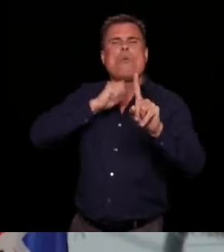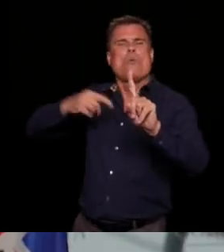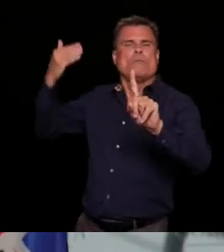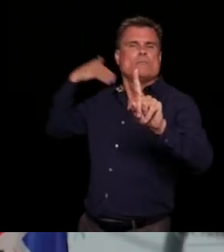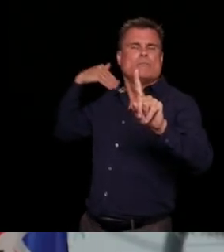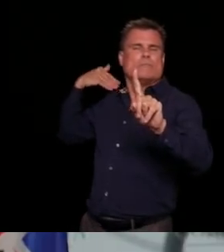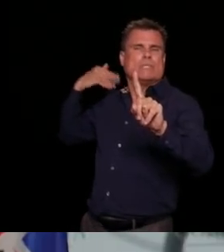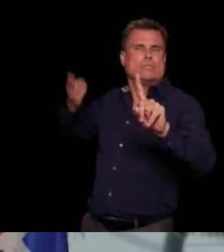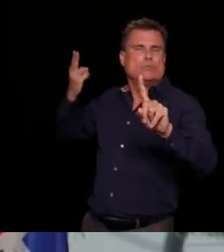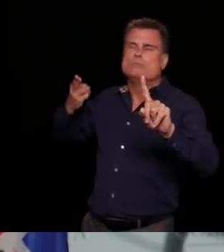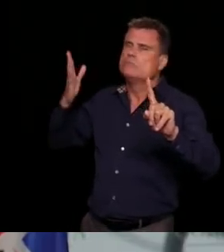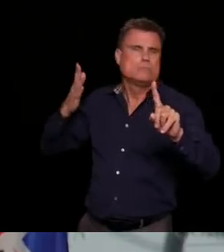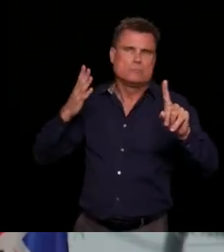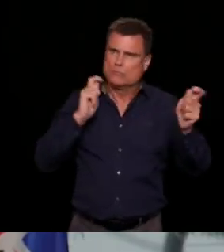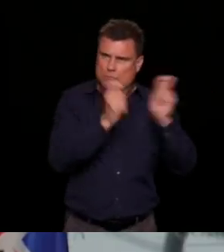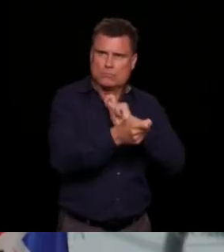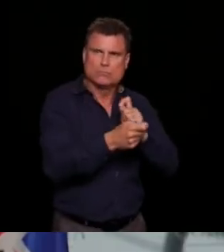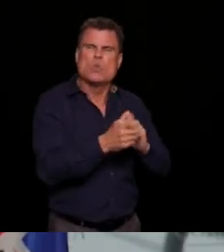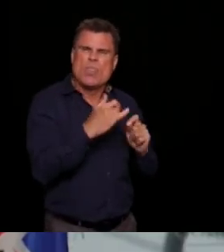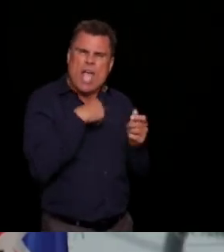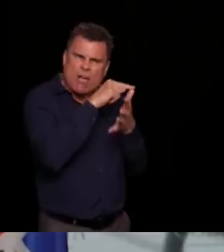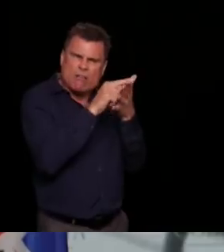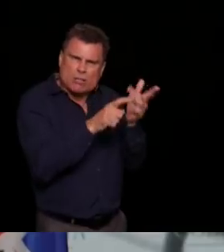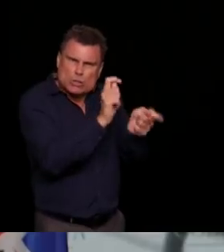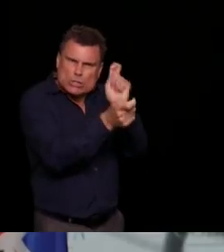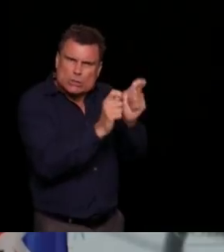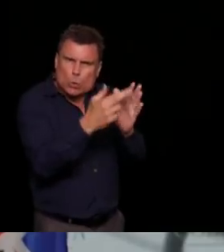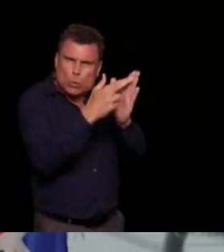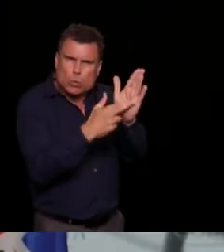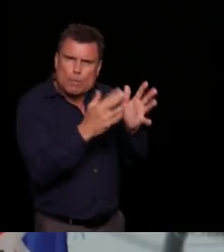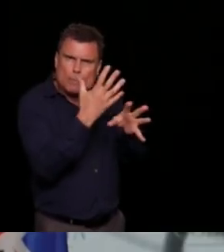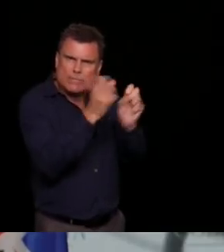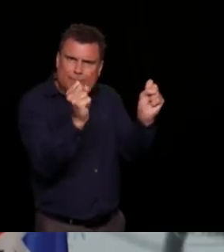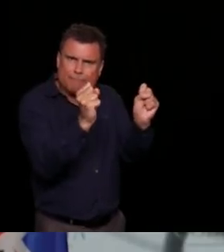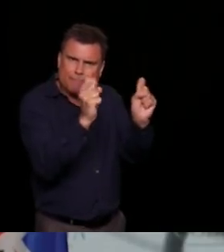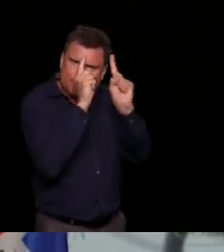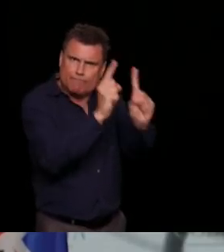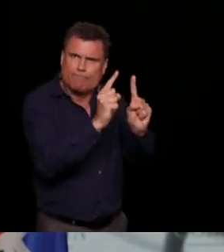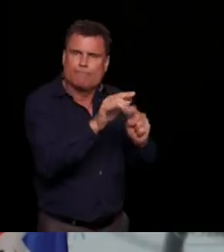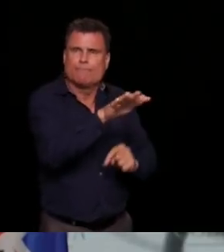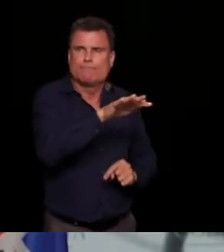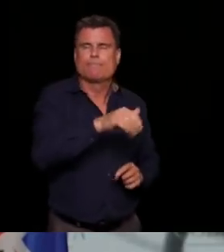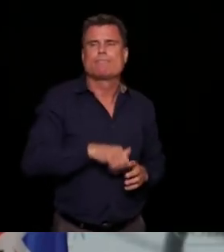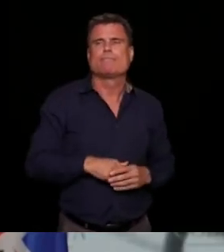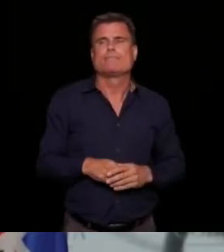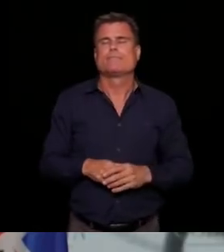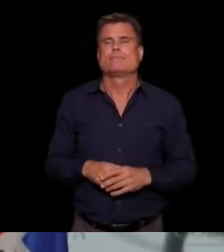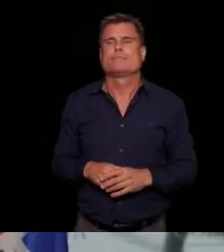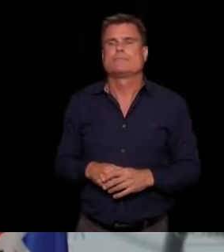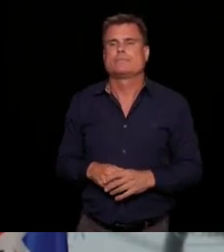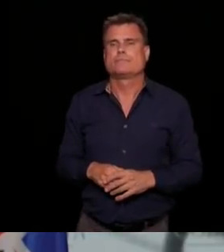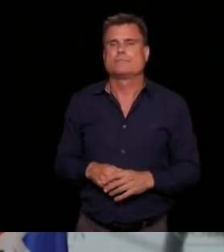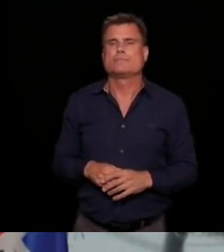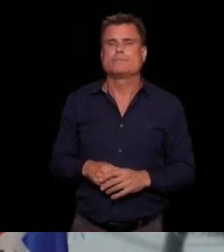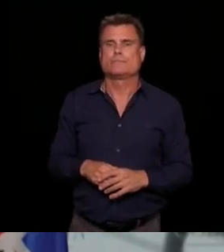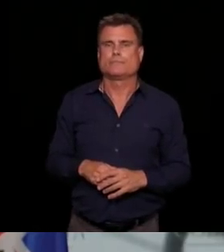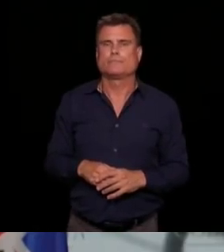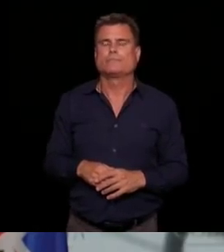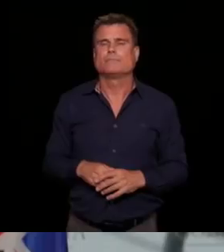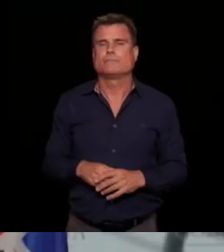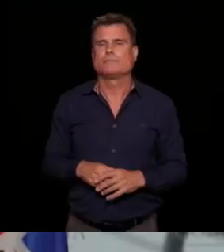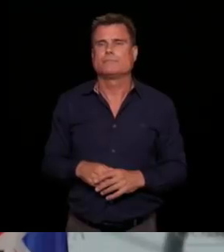and absolutely part of all plans. I do, however, think it's important that identifying cases of